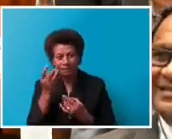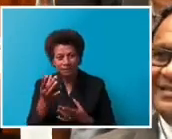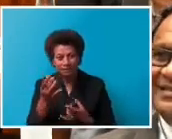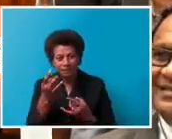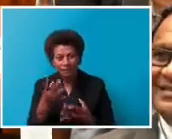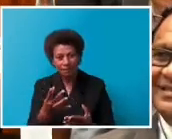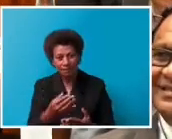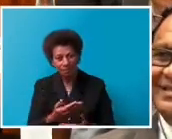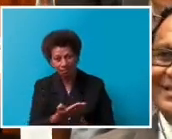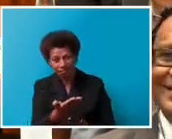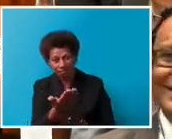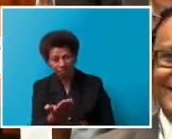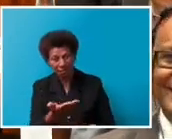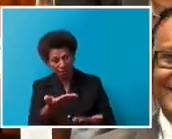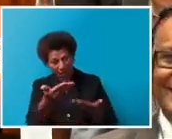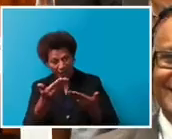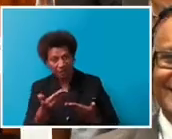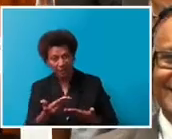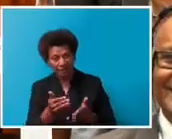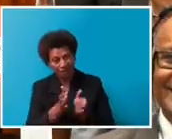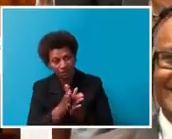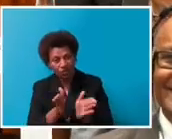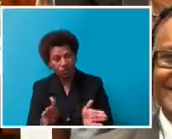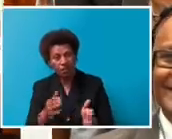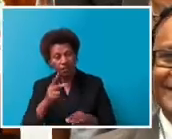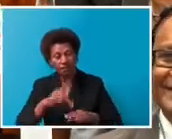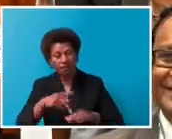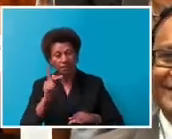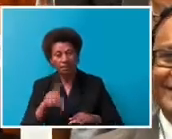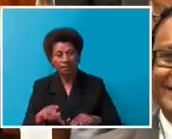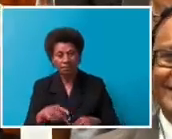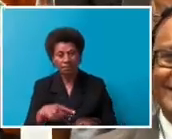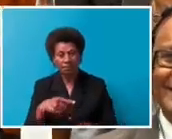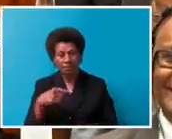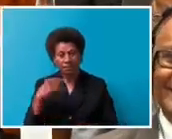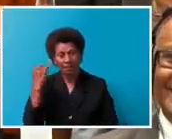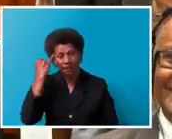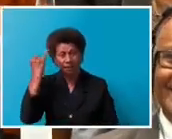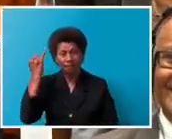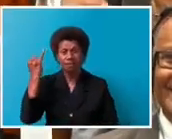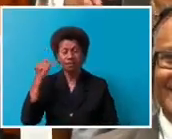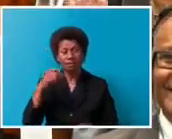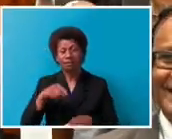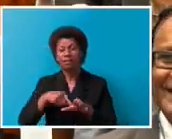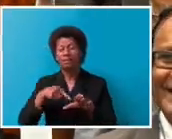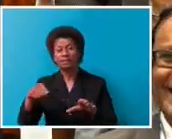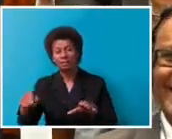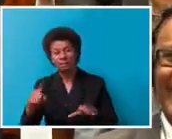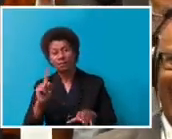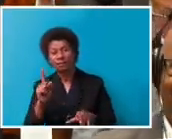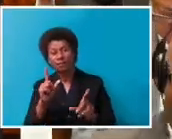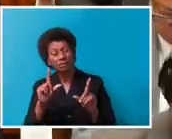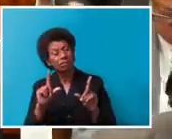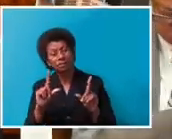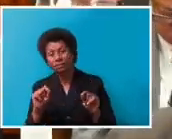bring and generalize and say in Parliament. Imagine what they would be doing outside.